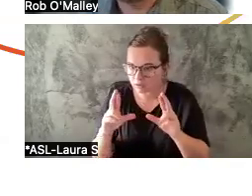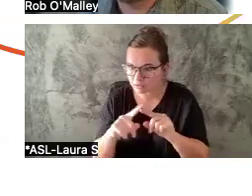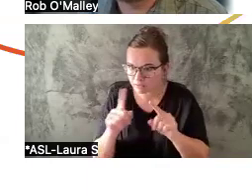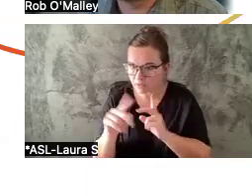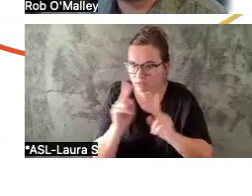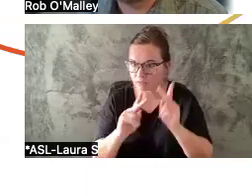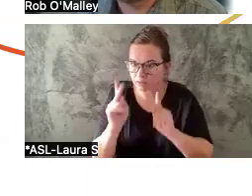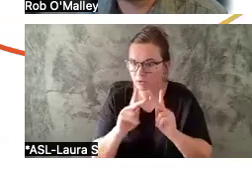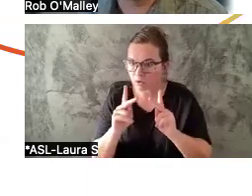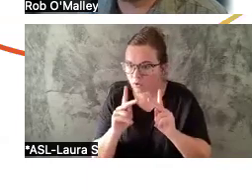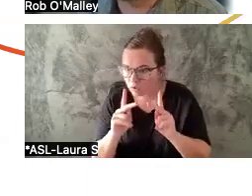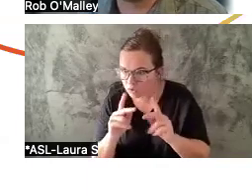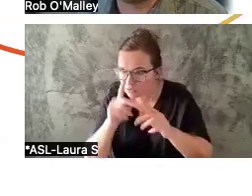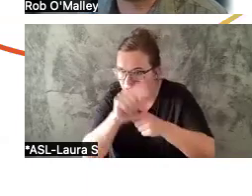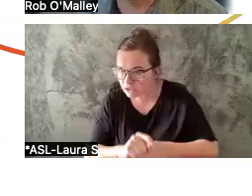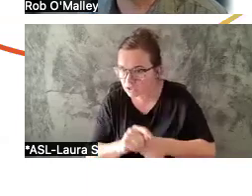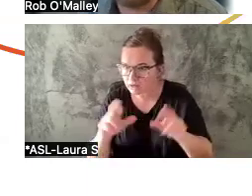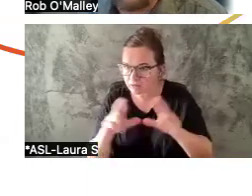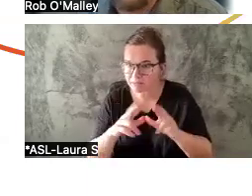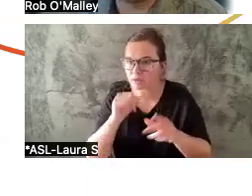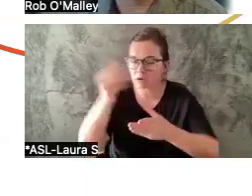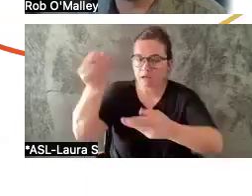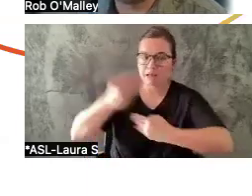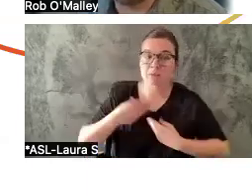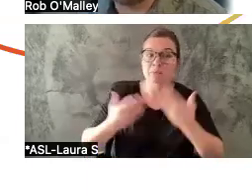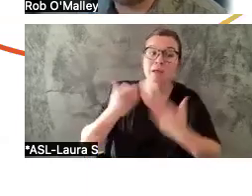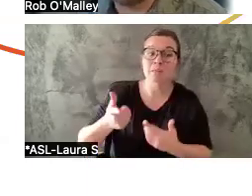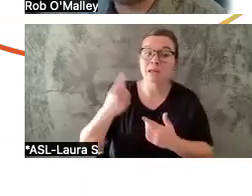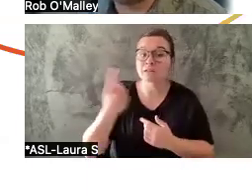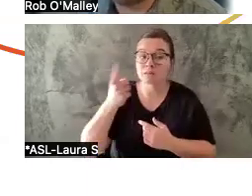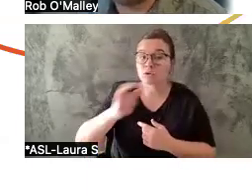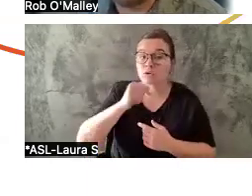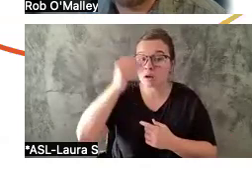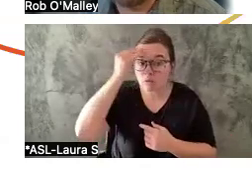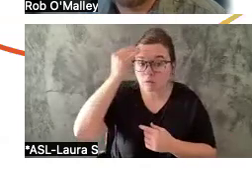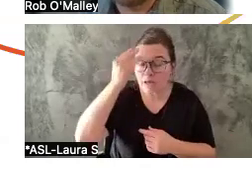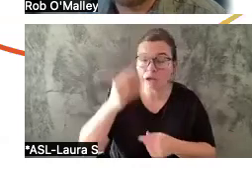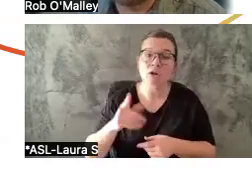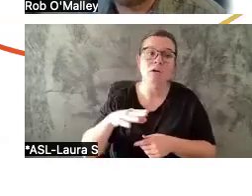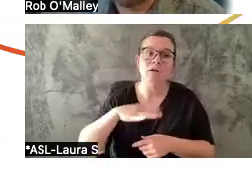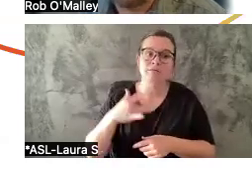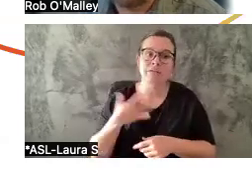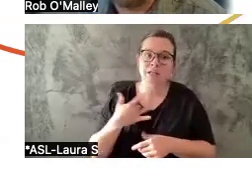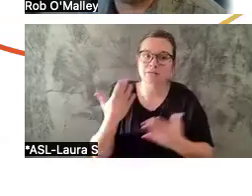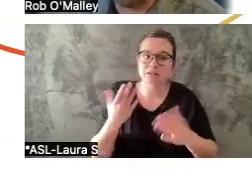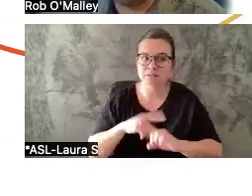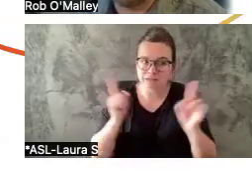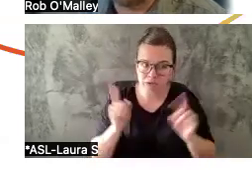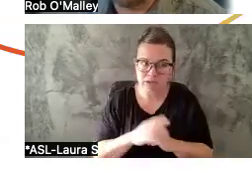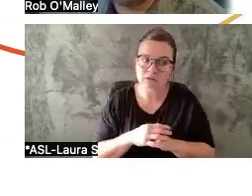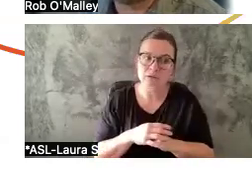with um, a heritage that you were unaware of or that you feel some distance to. Um,